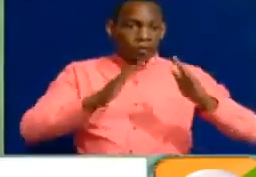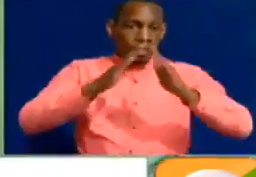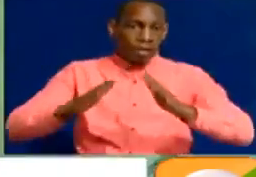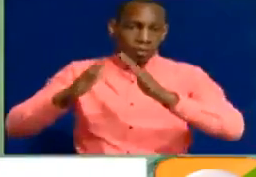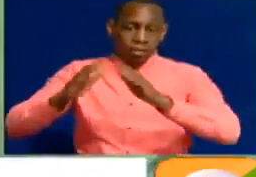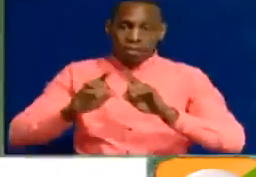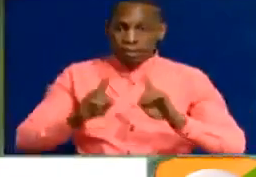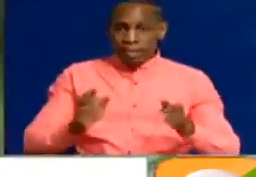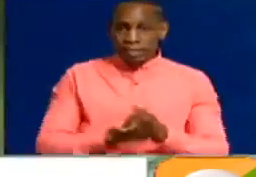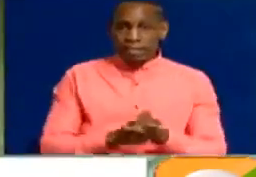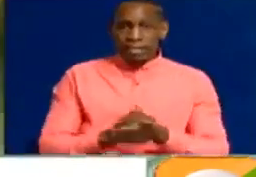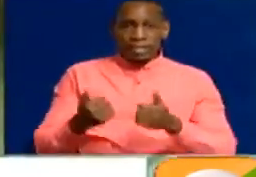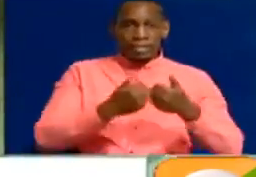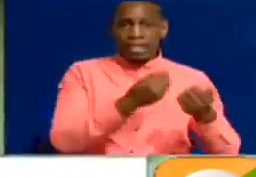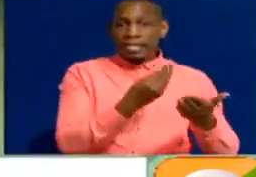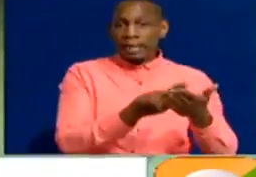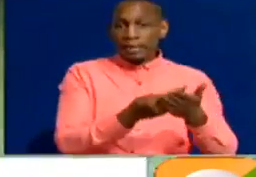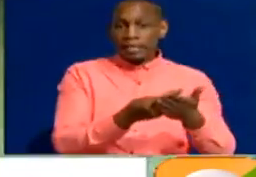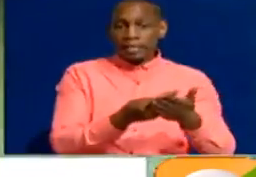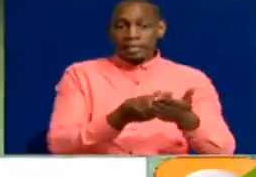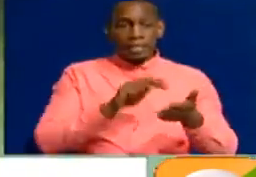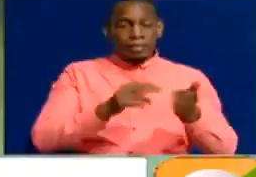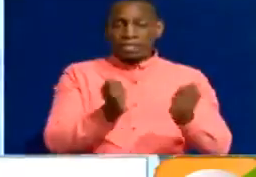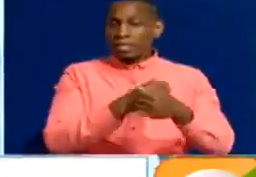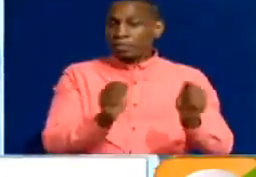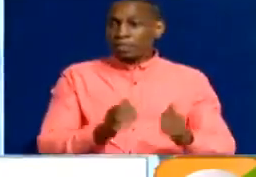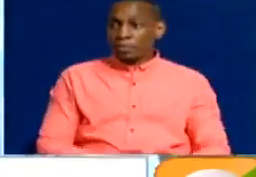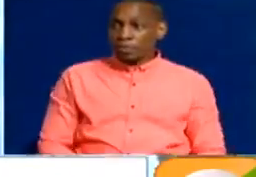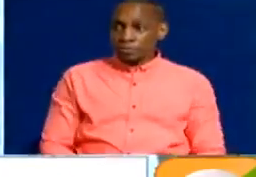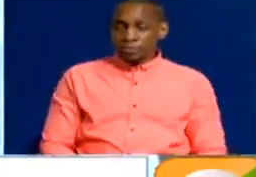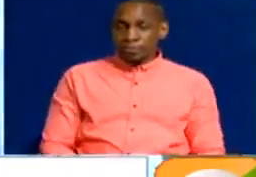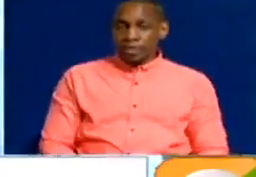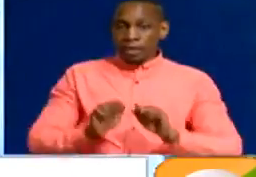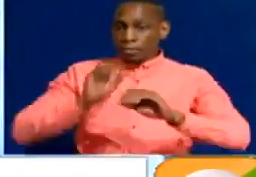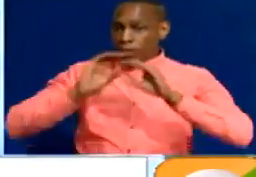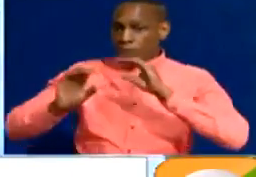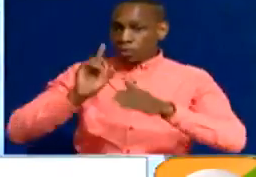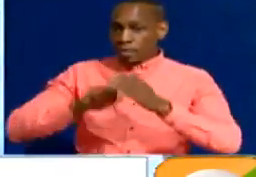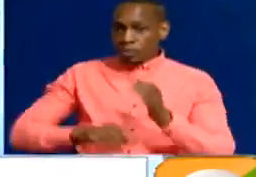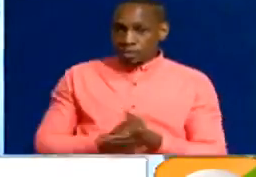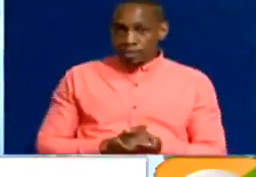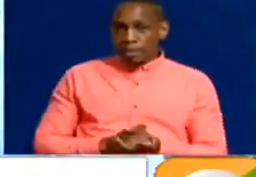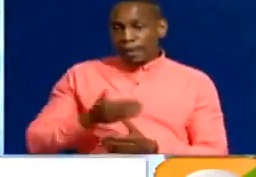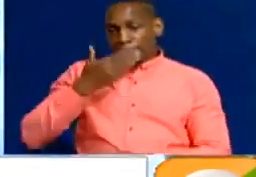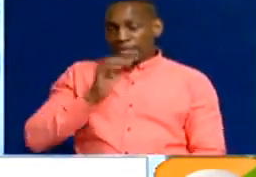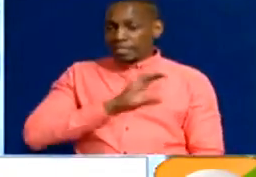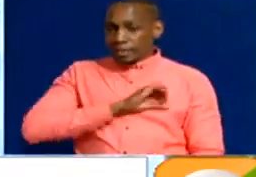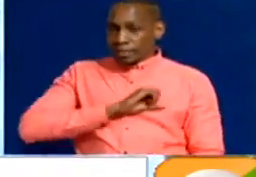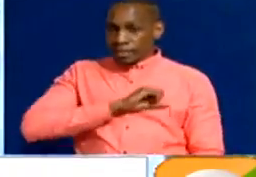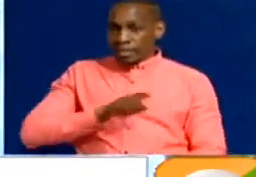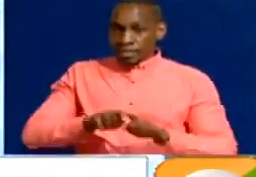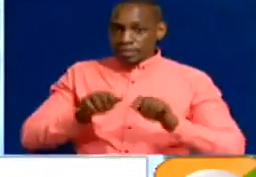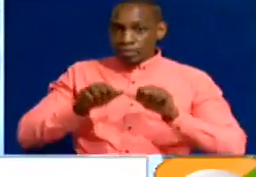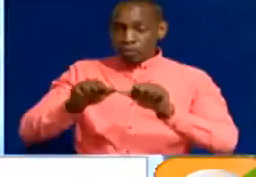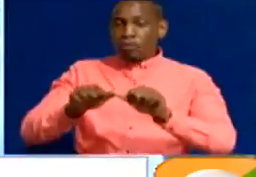estate. But the liquidity challenges have made this impossible. What we can communicate to them is to try and be patient and maintain the